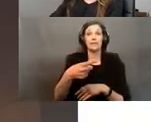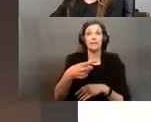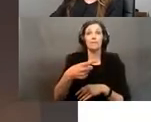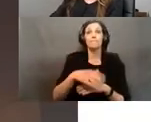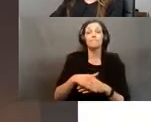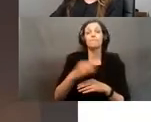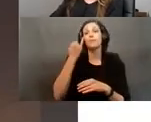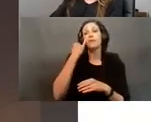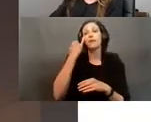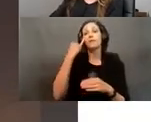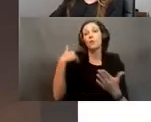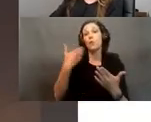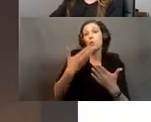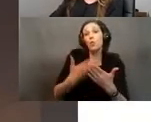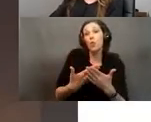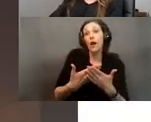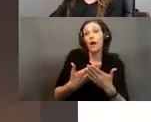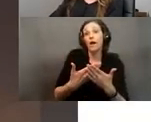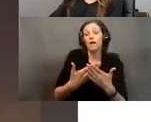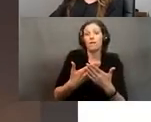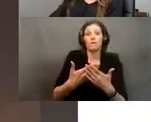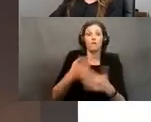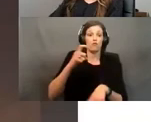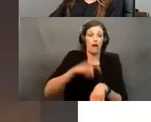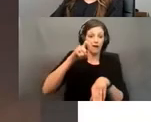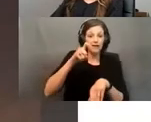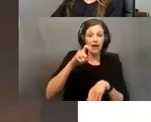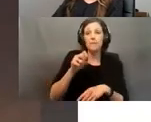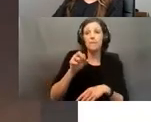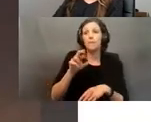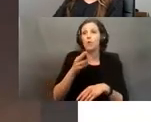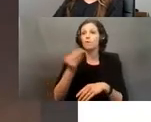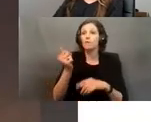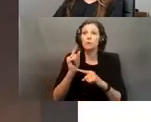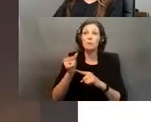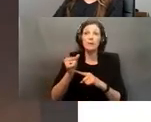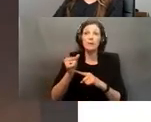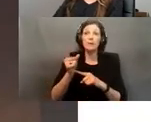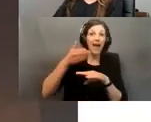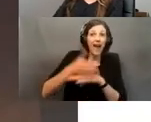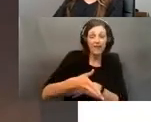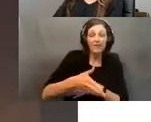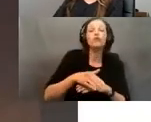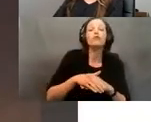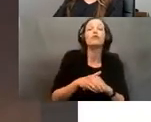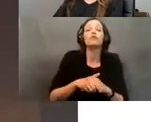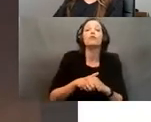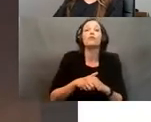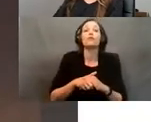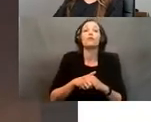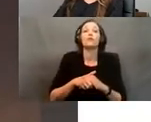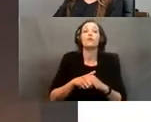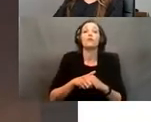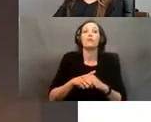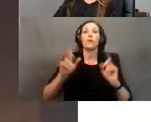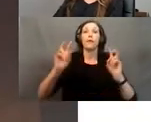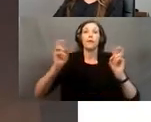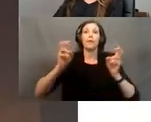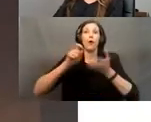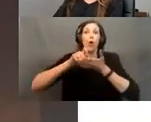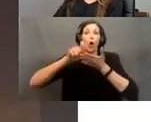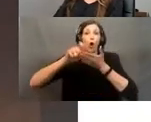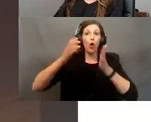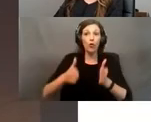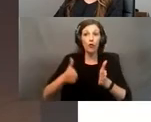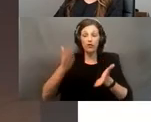arrive at the time it begins or a few minutes after it begins, the, the authors, which may